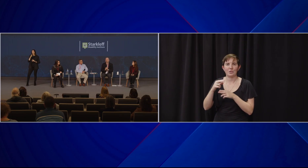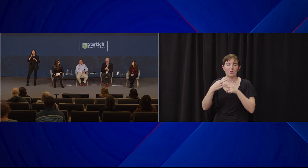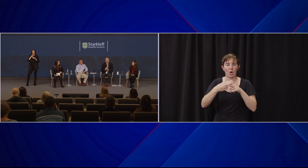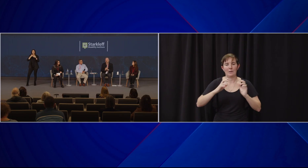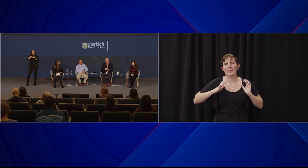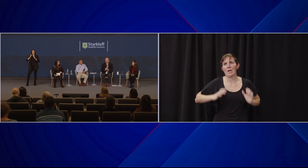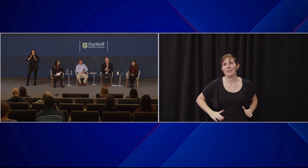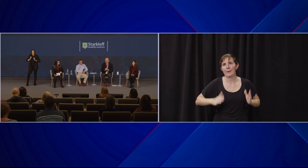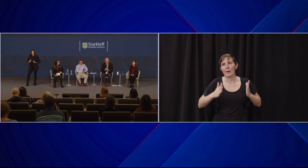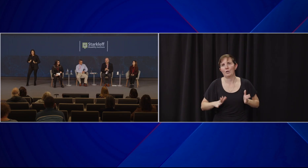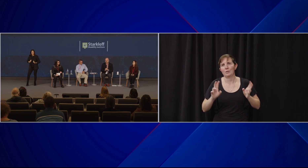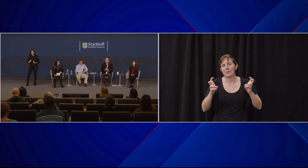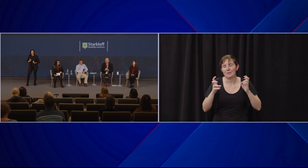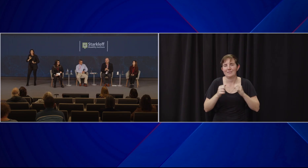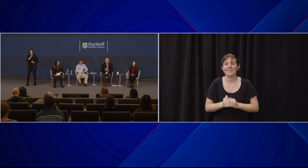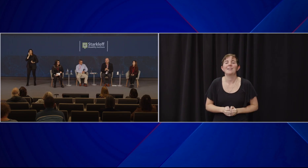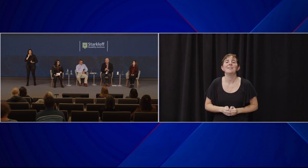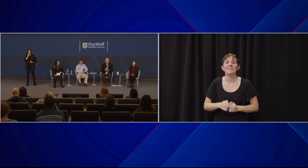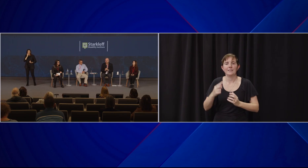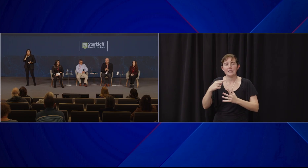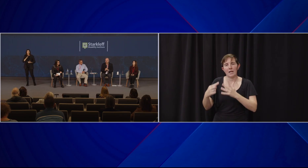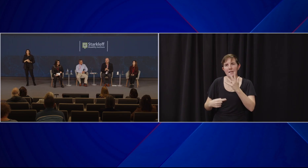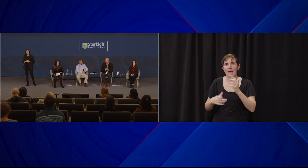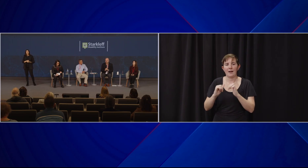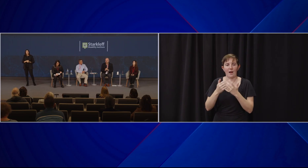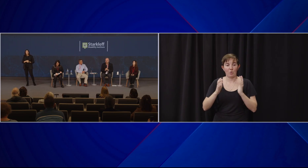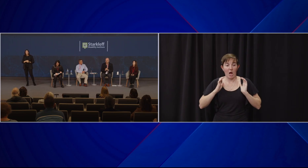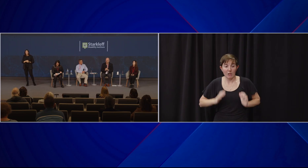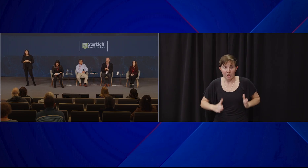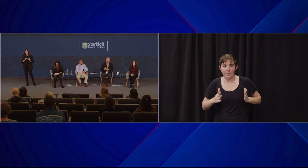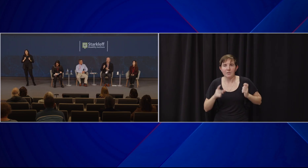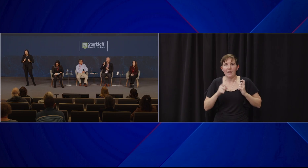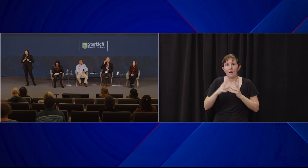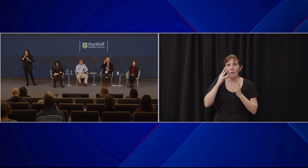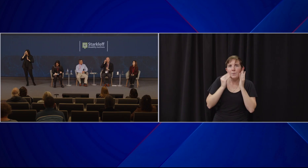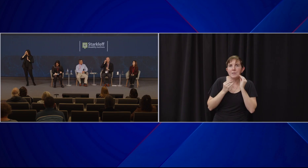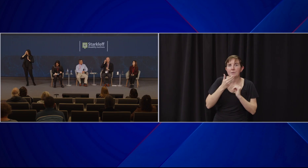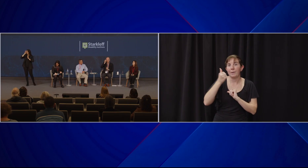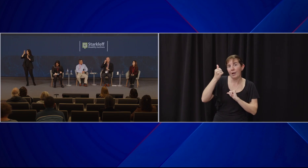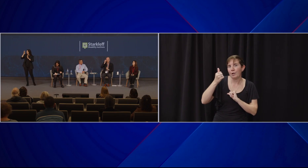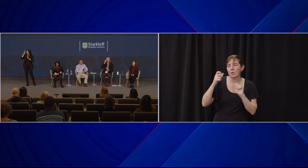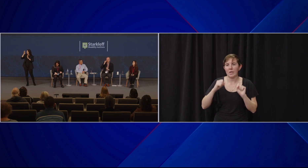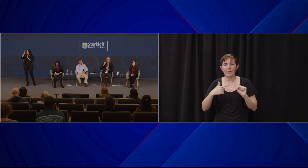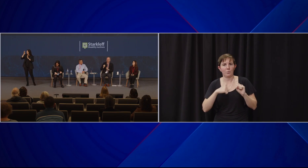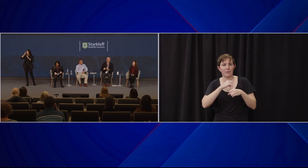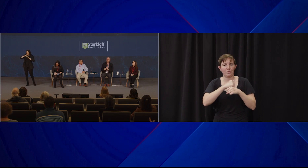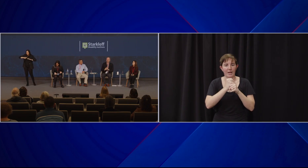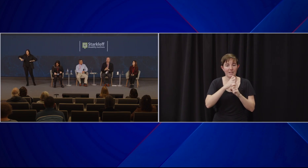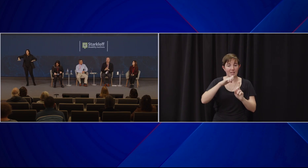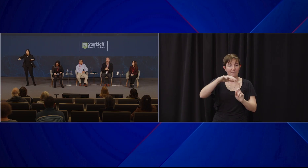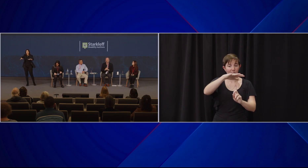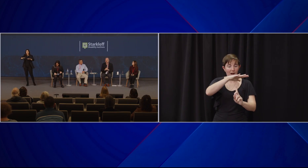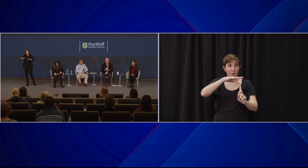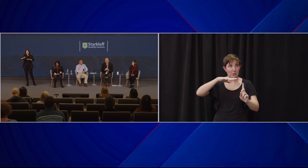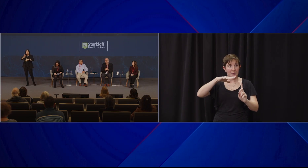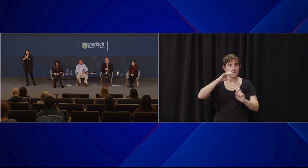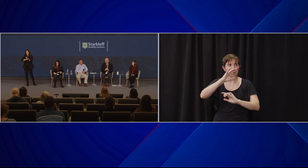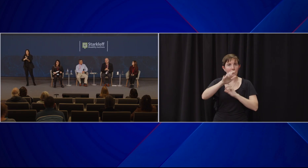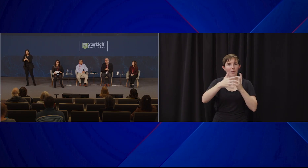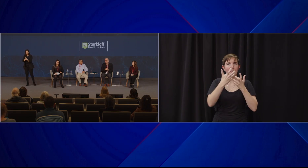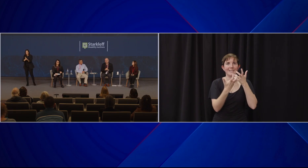and things like that. And so can we create an environment that